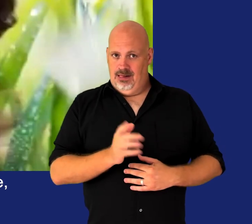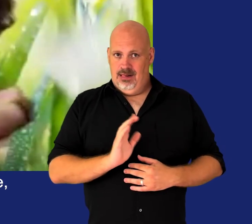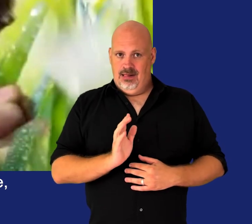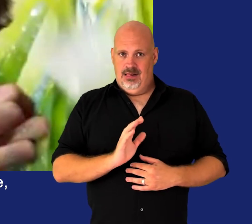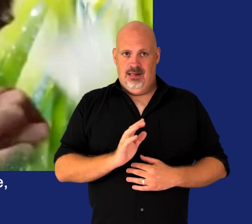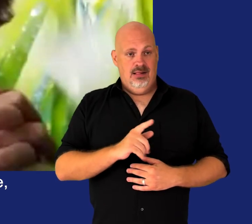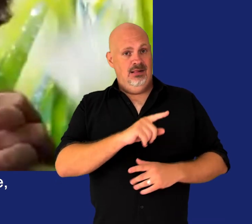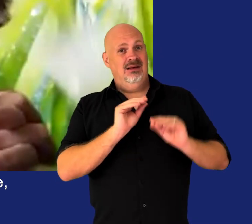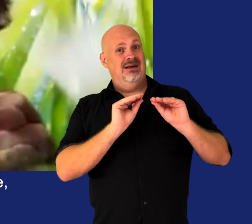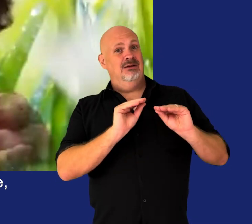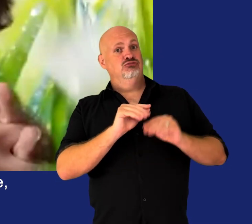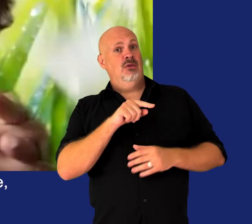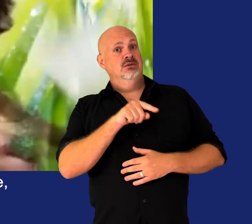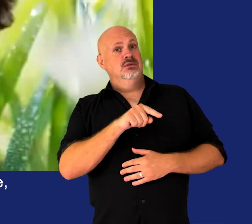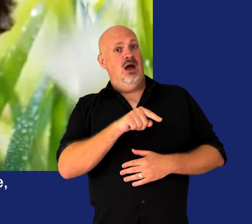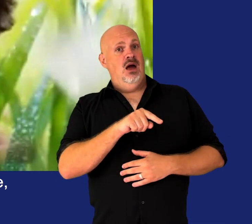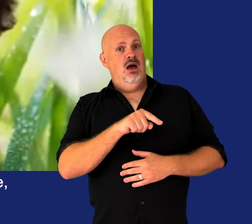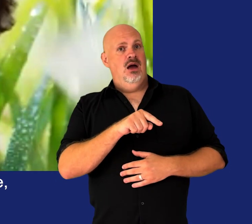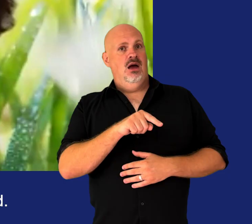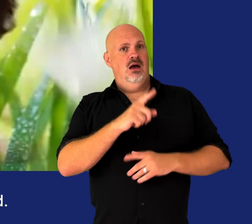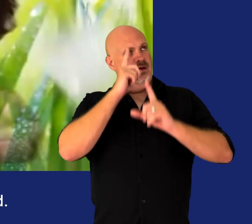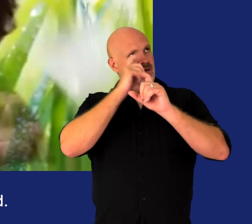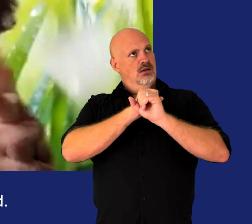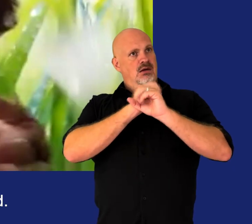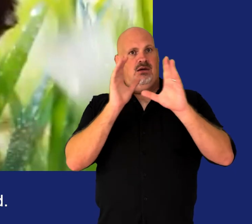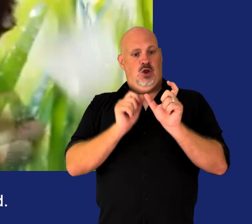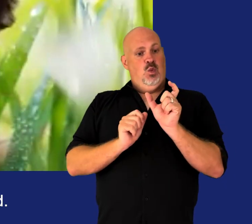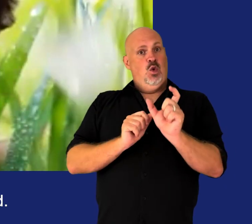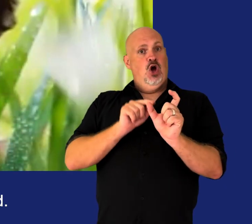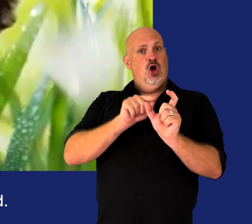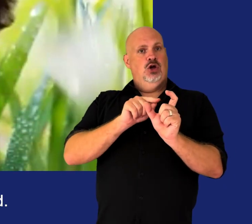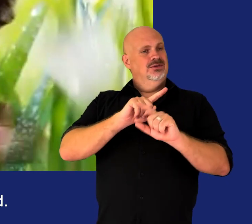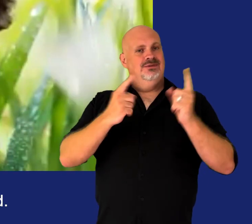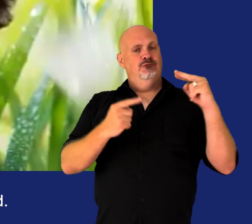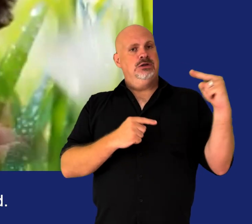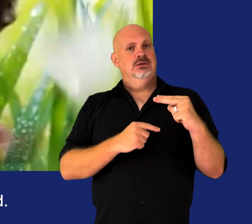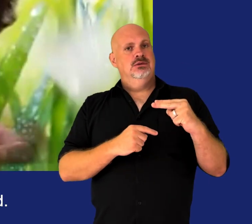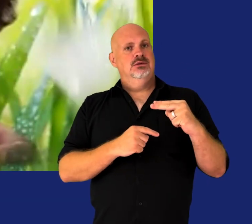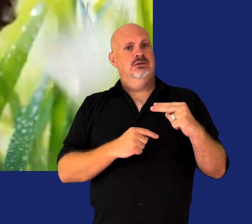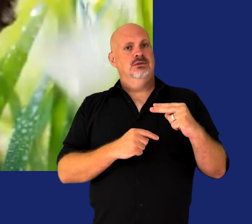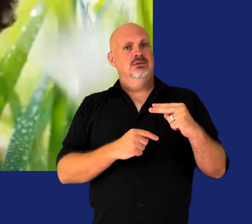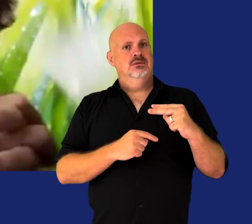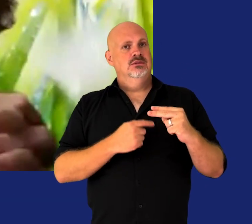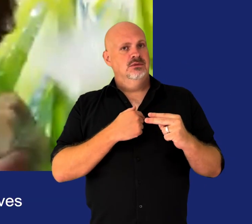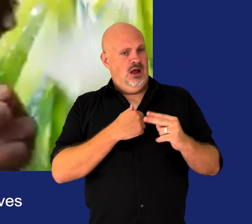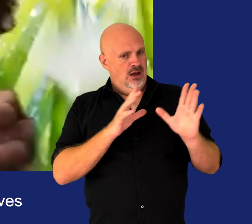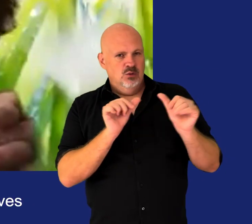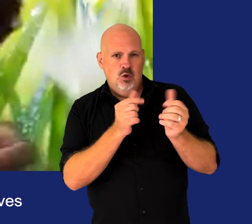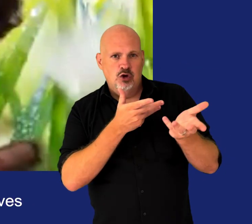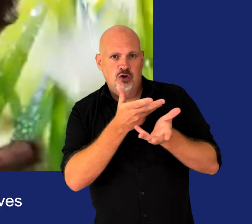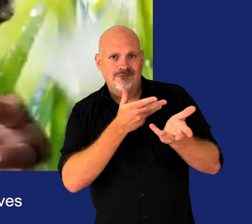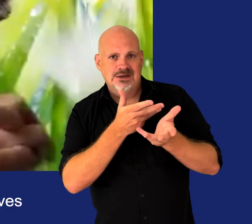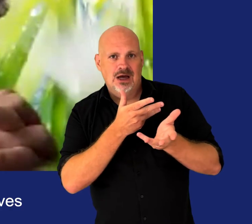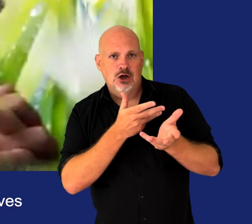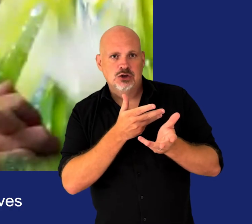wasn't accessible. And the instructor had a different interpretation of the word. But after a